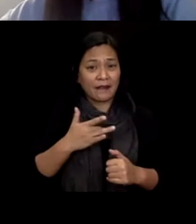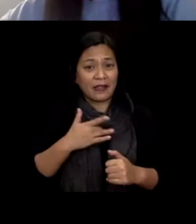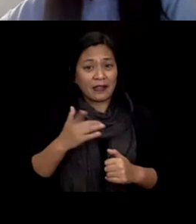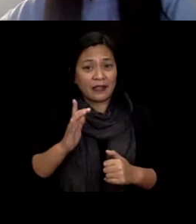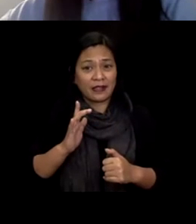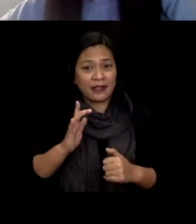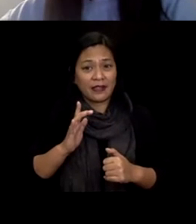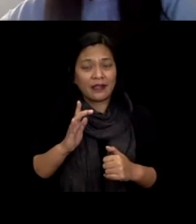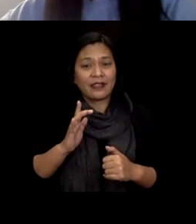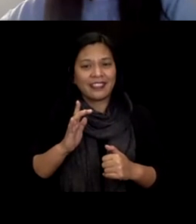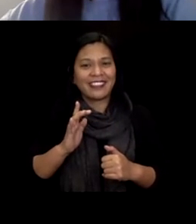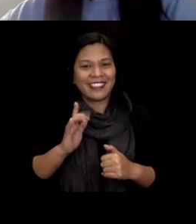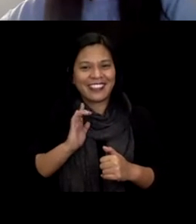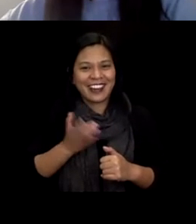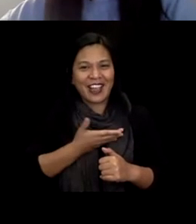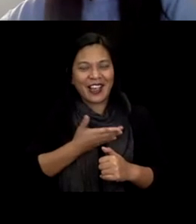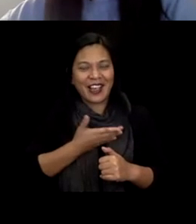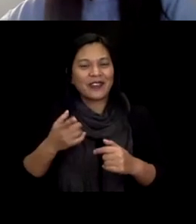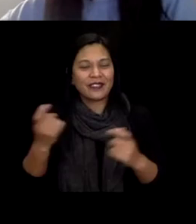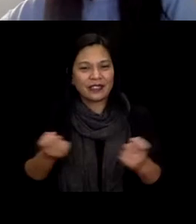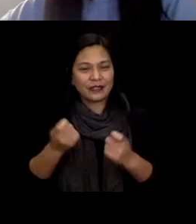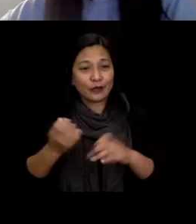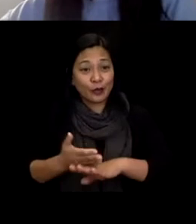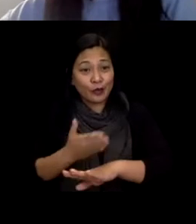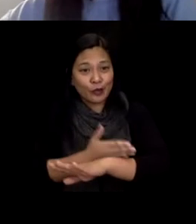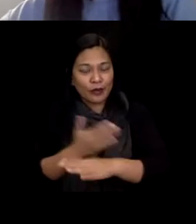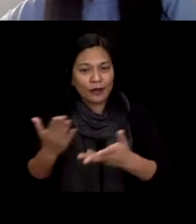few years, pre-corona days, is